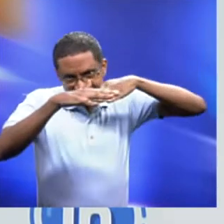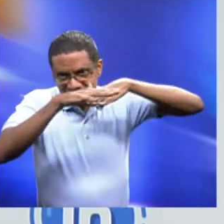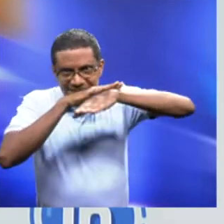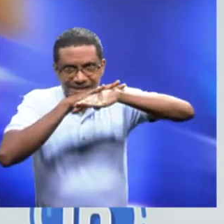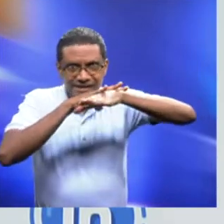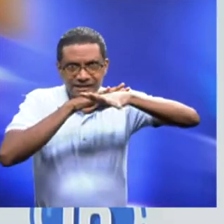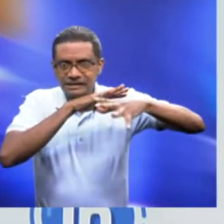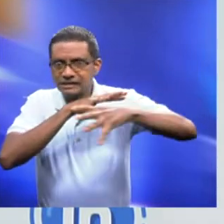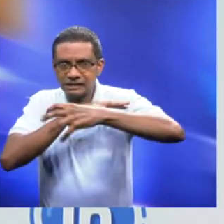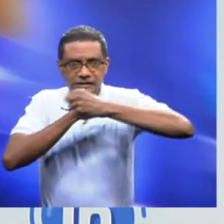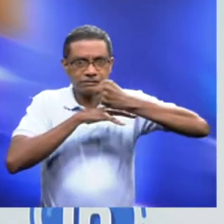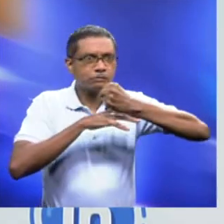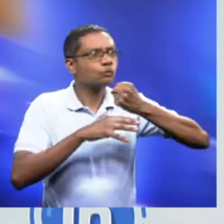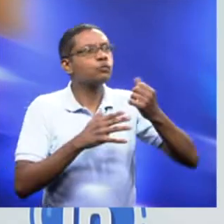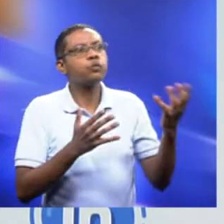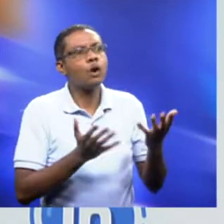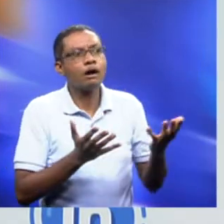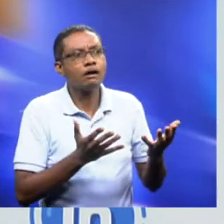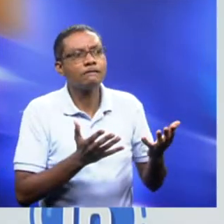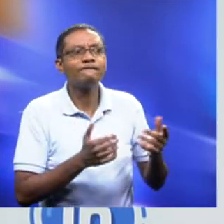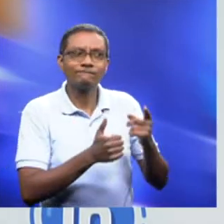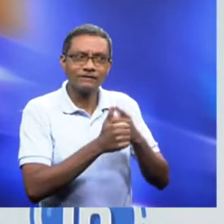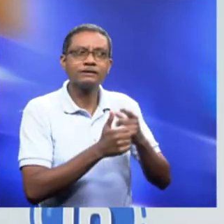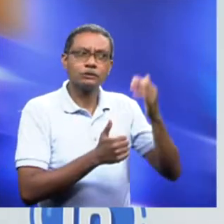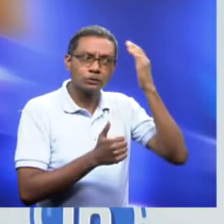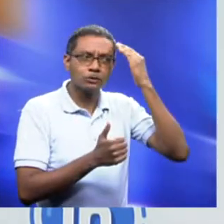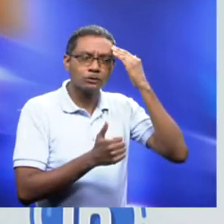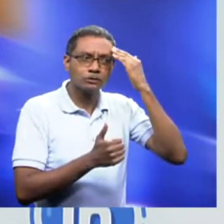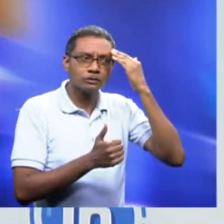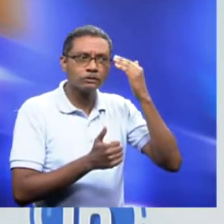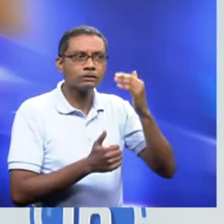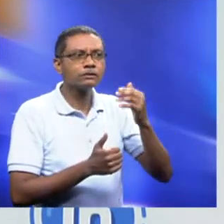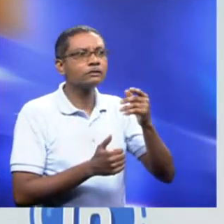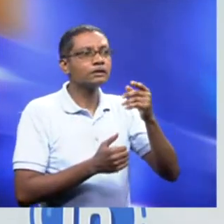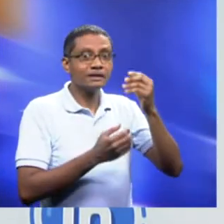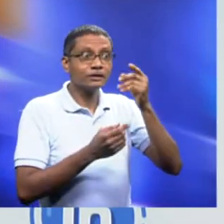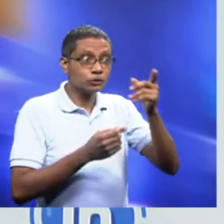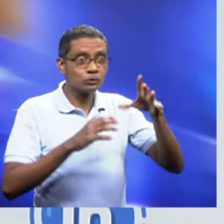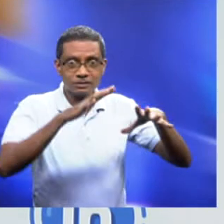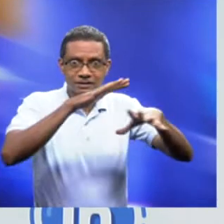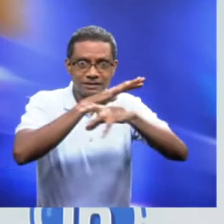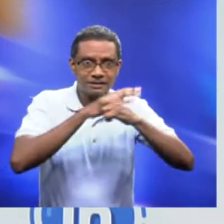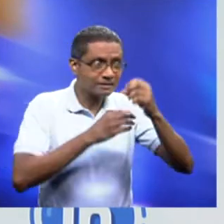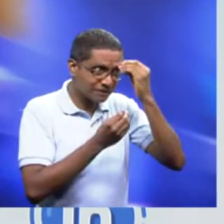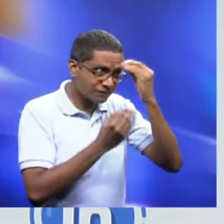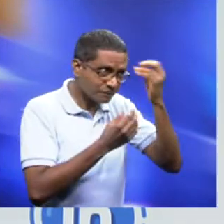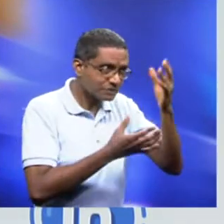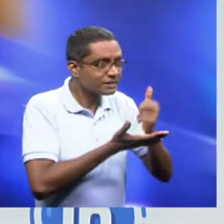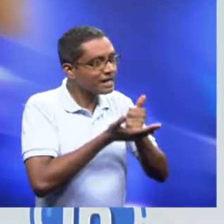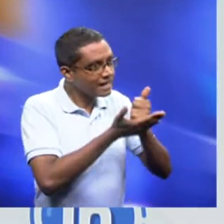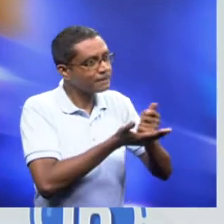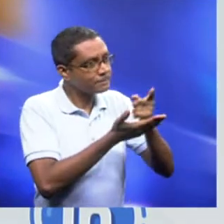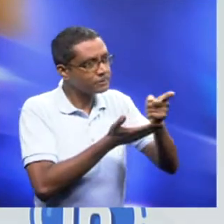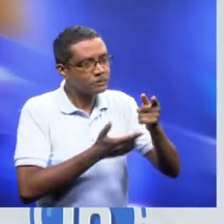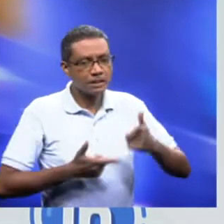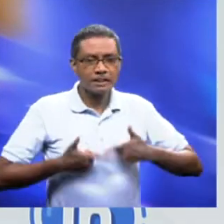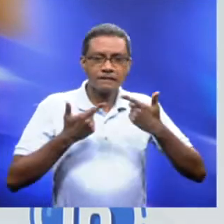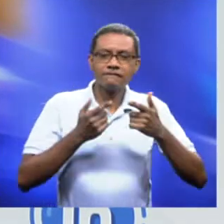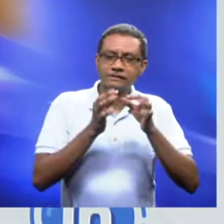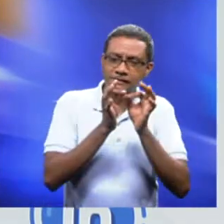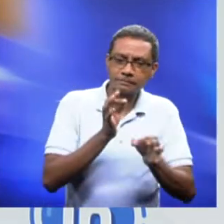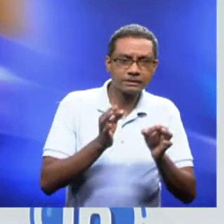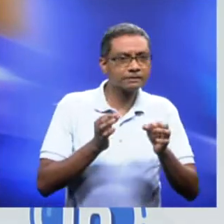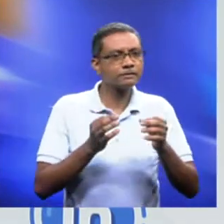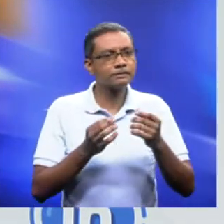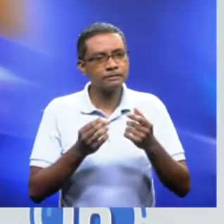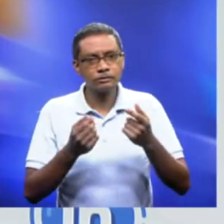You are accessing information that helps you live simple, makes it easier. But